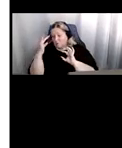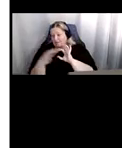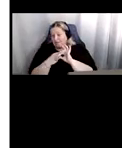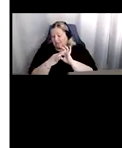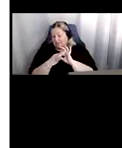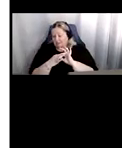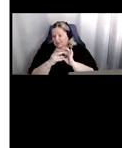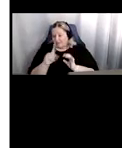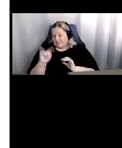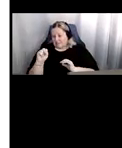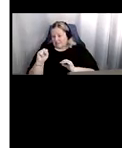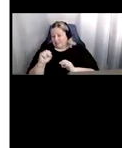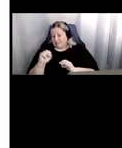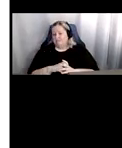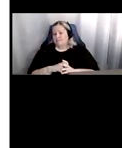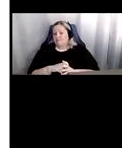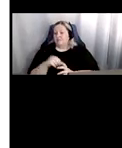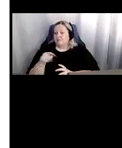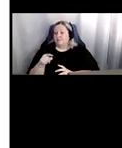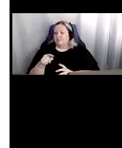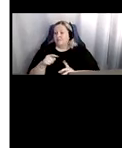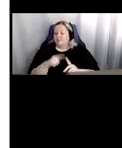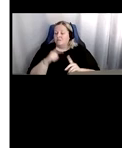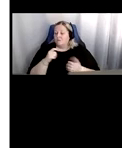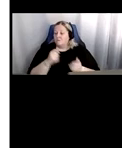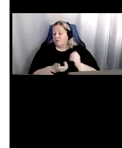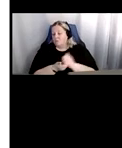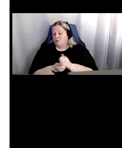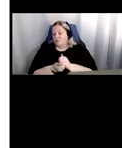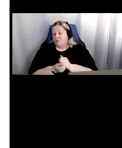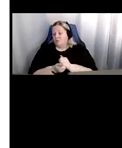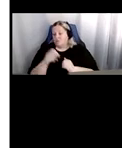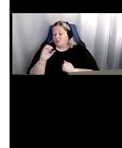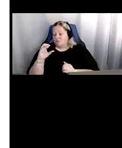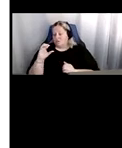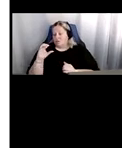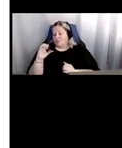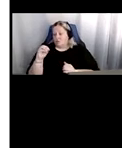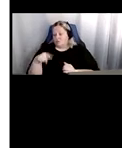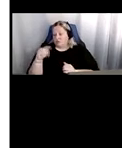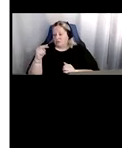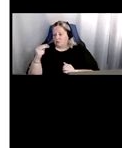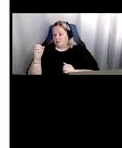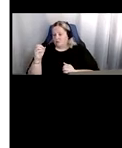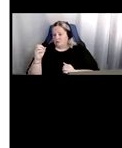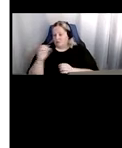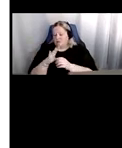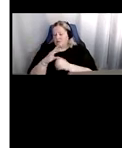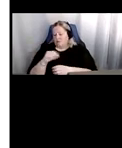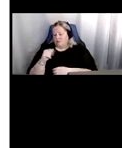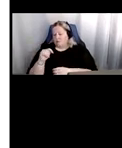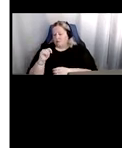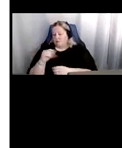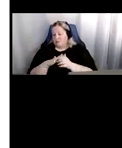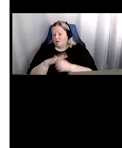kits. And this was actually from a partnership with CAPCOG, the Capital Area Council of Governments, particularly